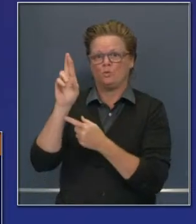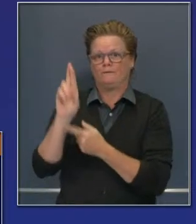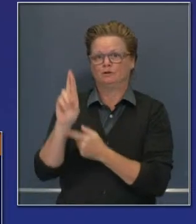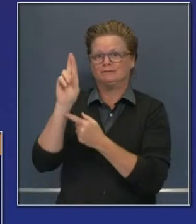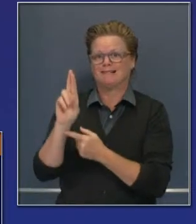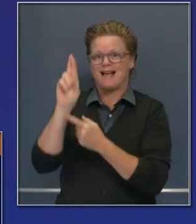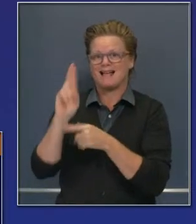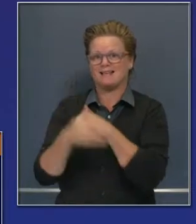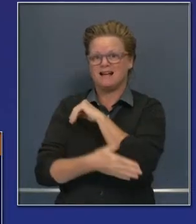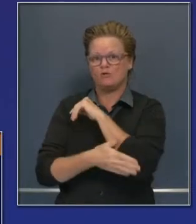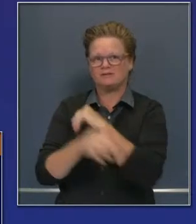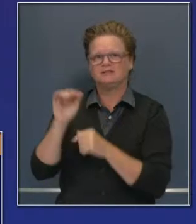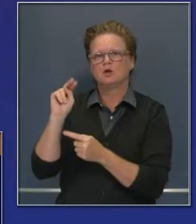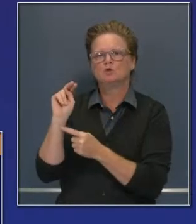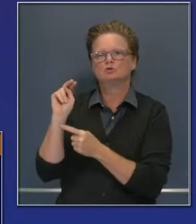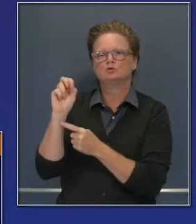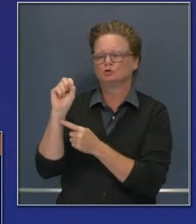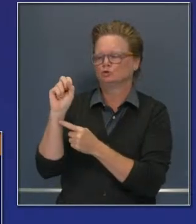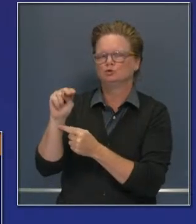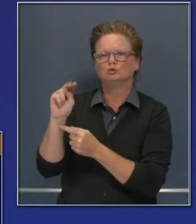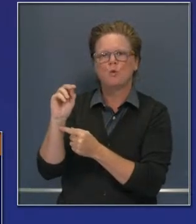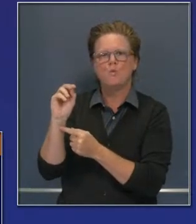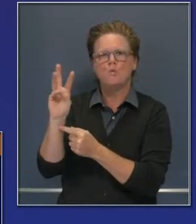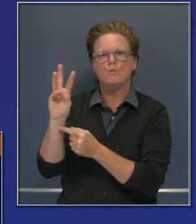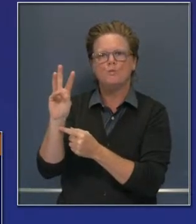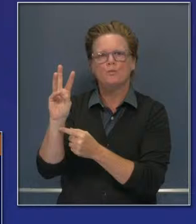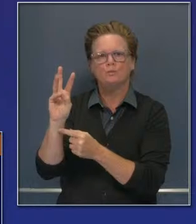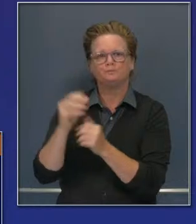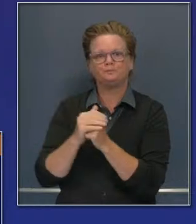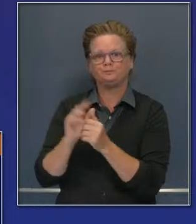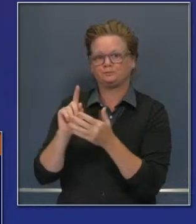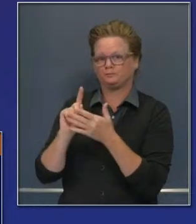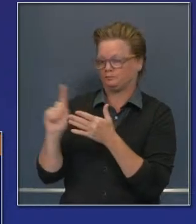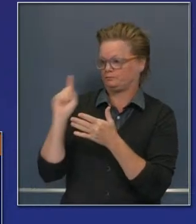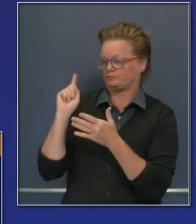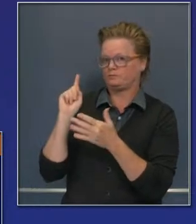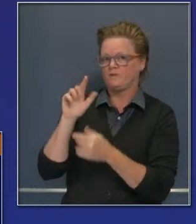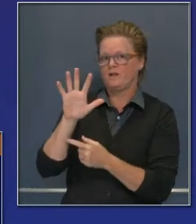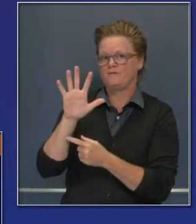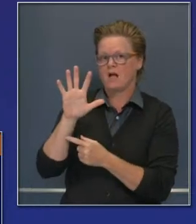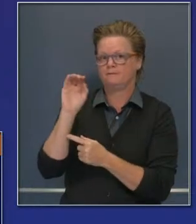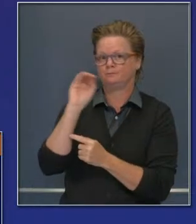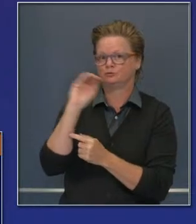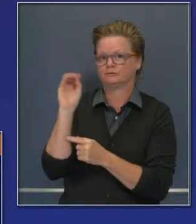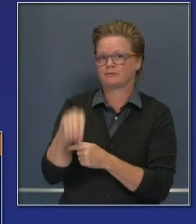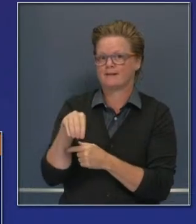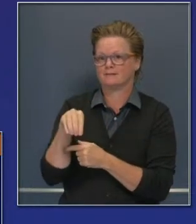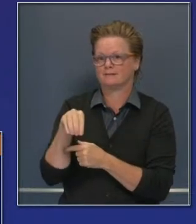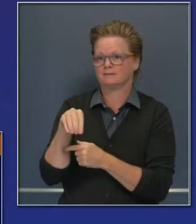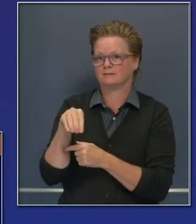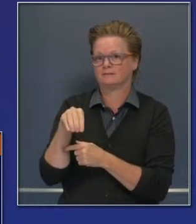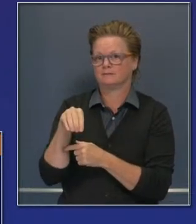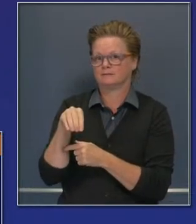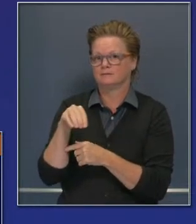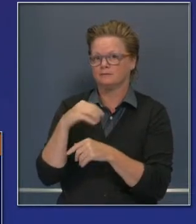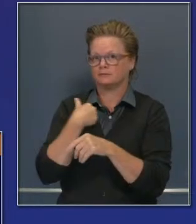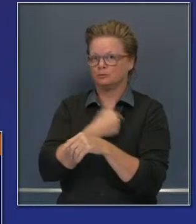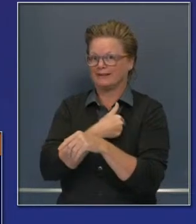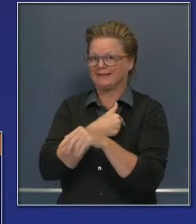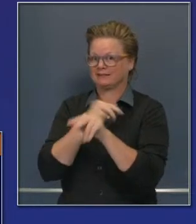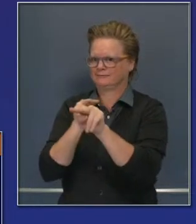fire that we didn't update last week, but it's one we're monitoring. I wanted to share it with you. Last week, we were about 5%